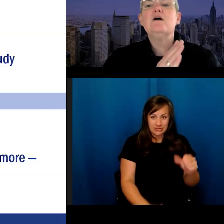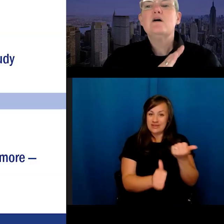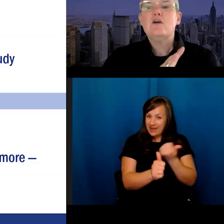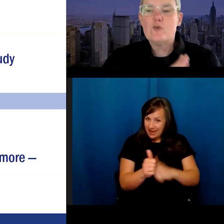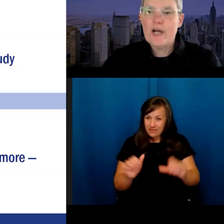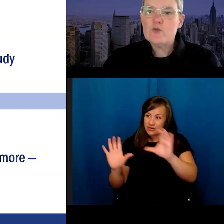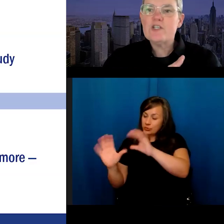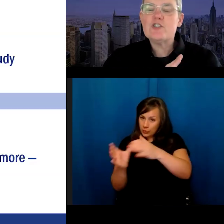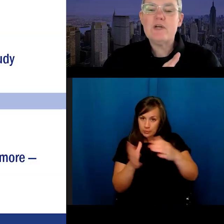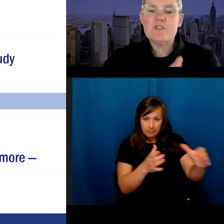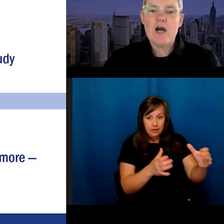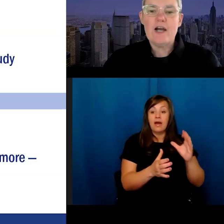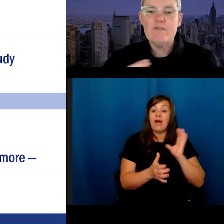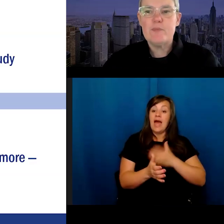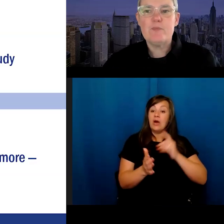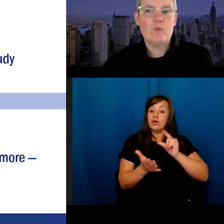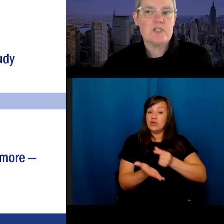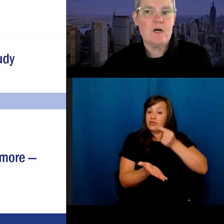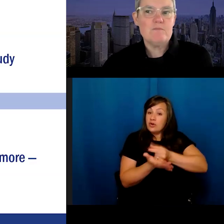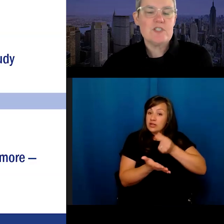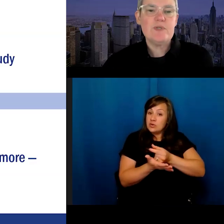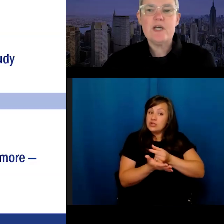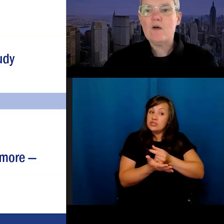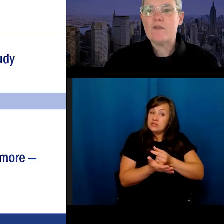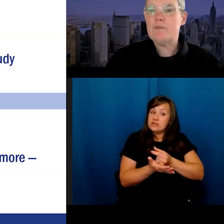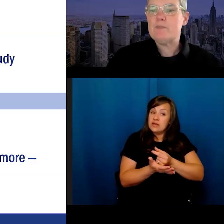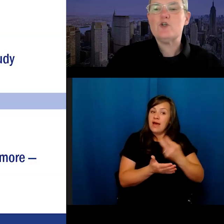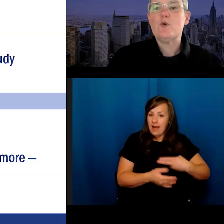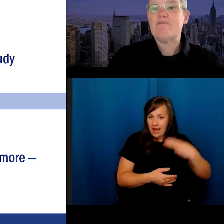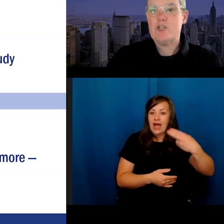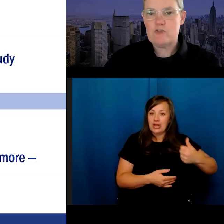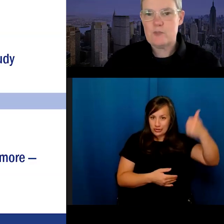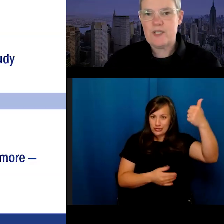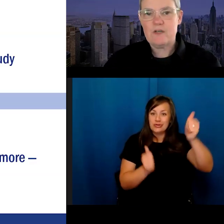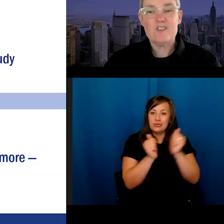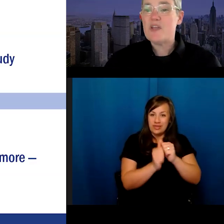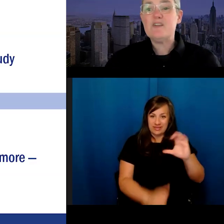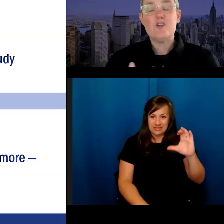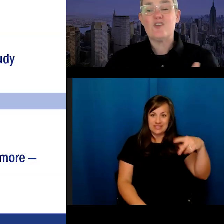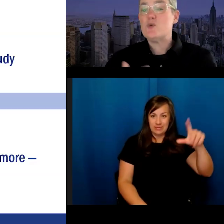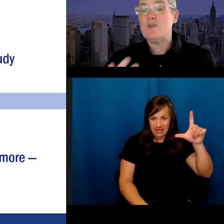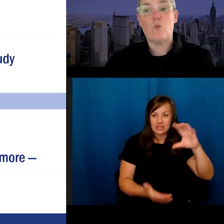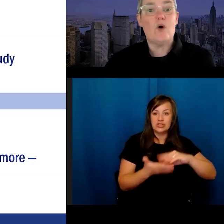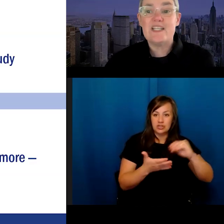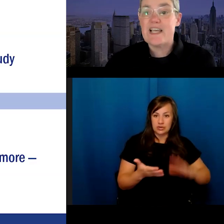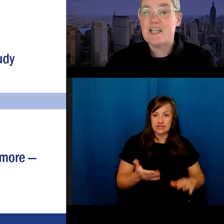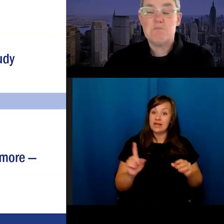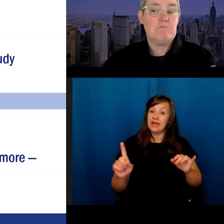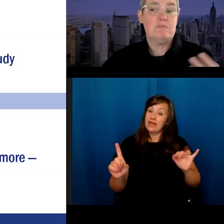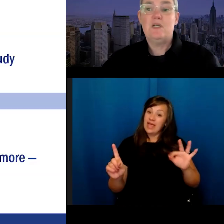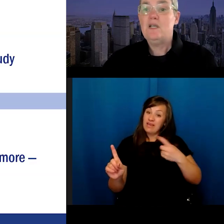cohort, graduation rates are higher for people with some CPL than people who have no CPL. So even if you're only doing like